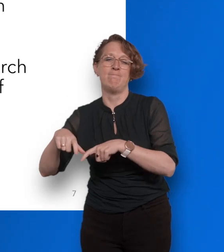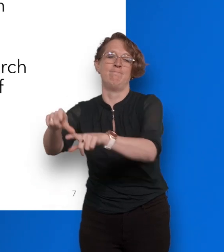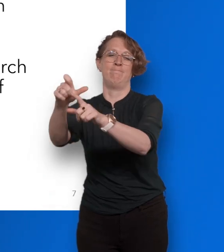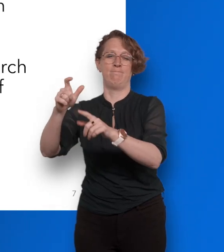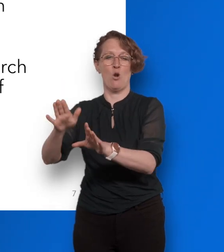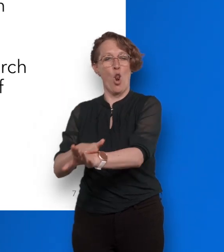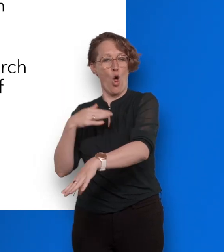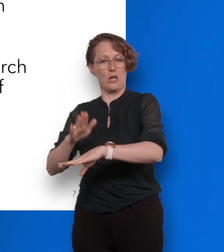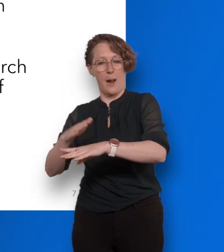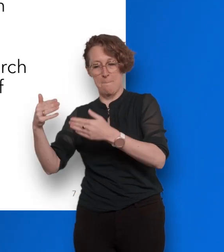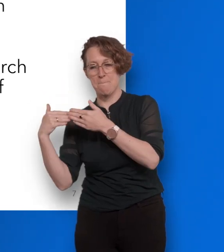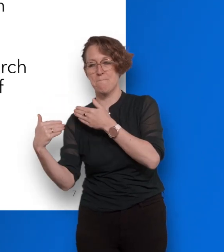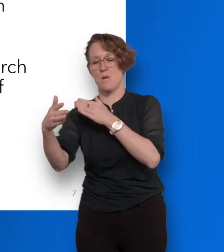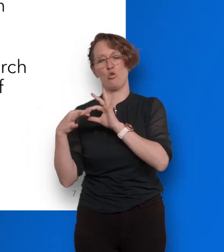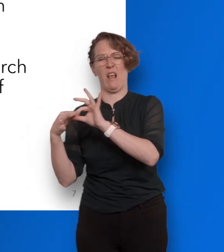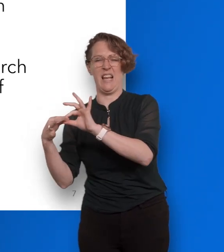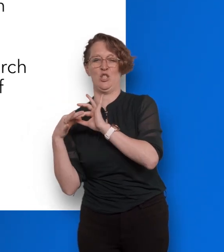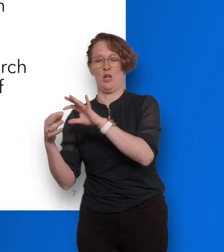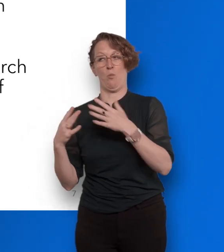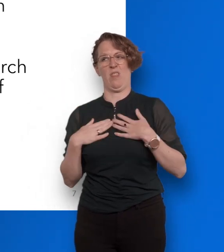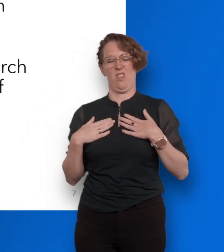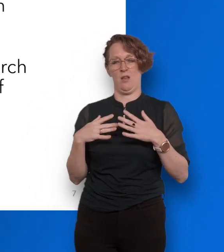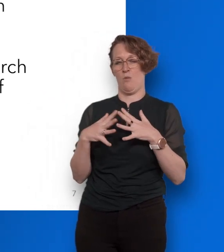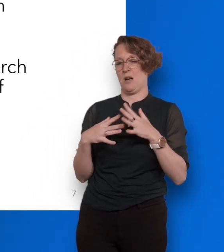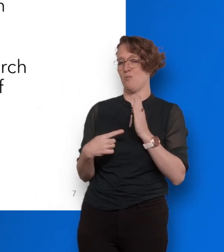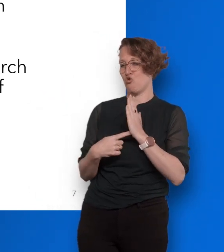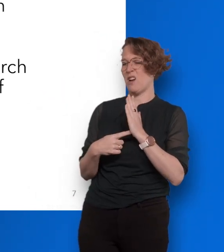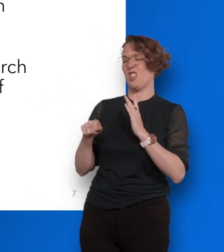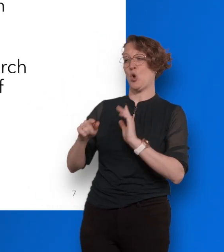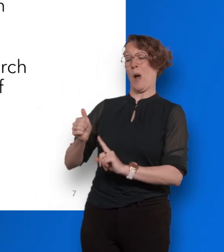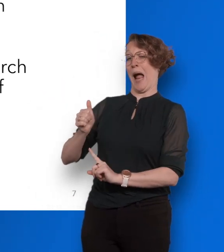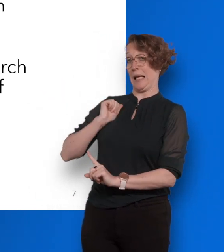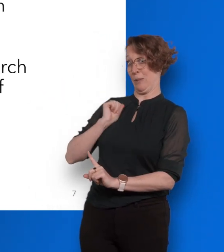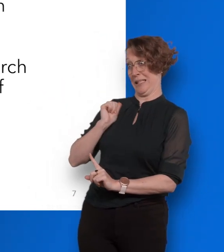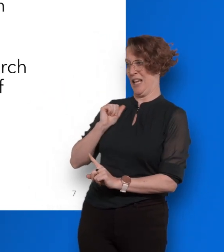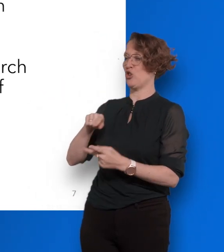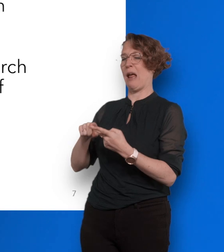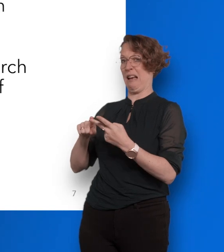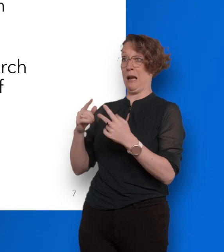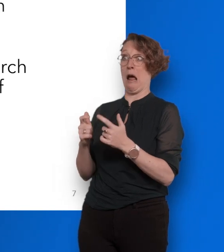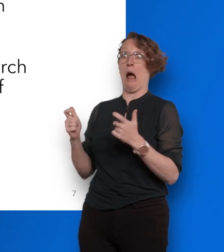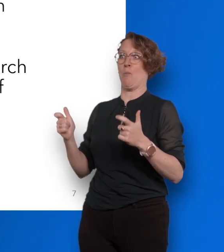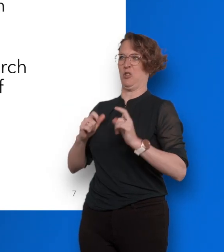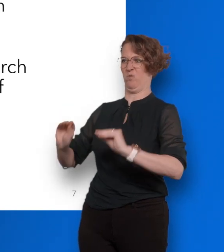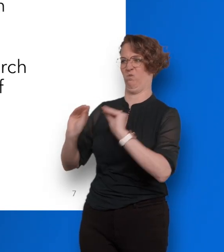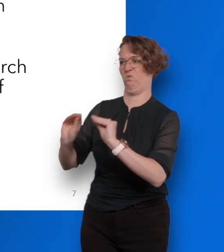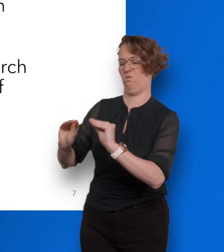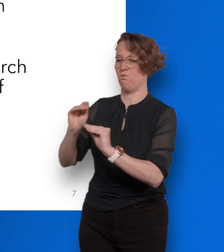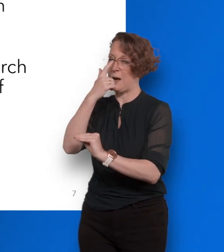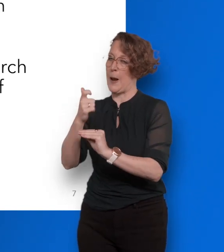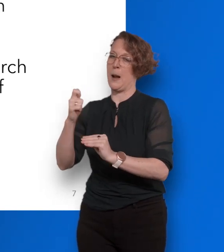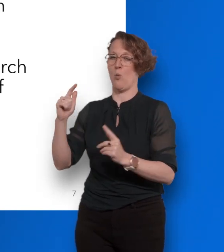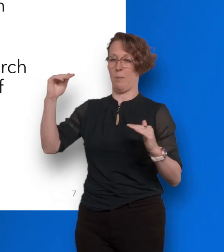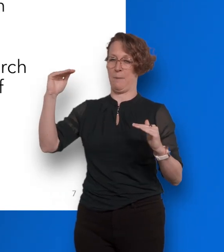term relationship with Wellcome there, which means the expectation and the level of training we could do with these